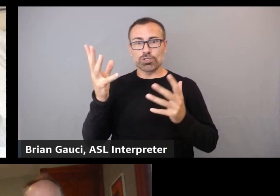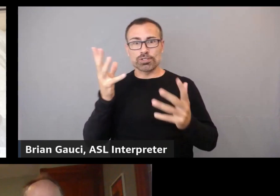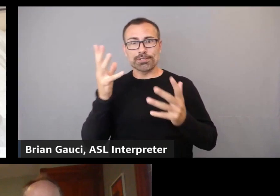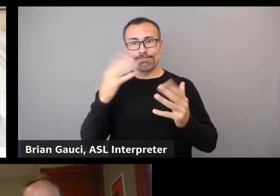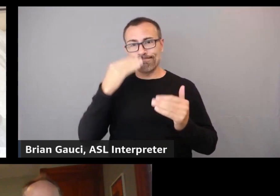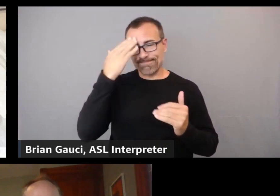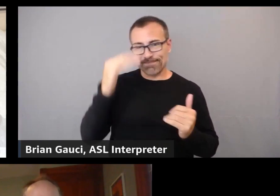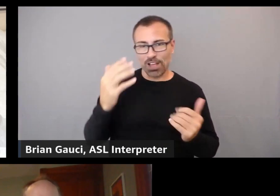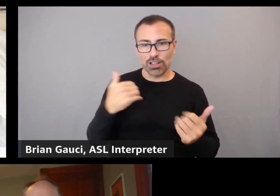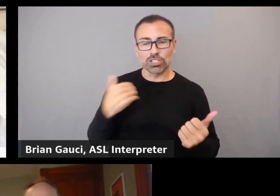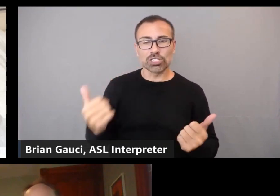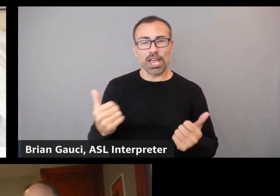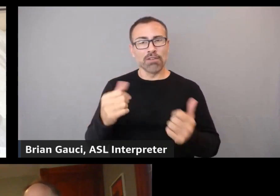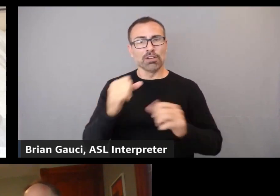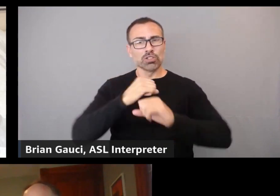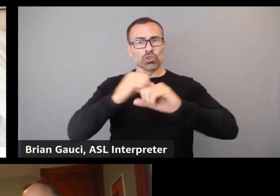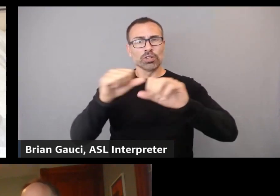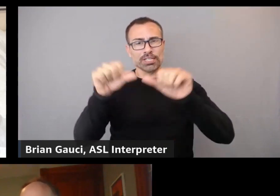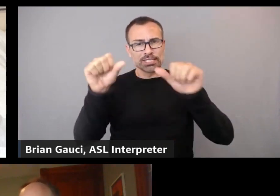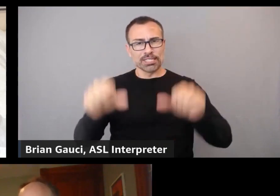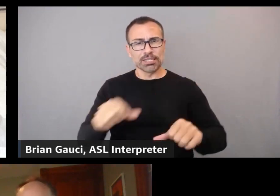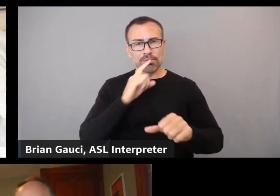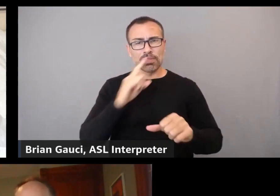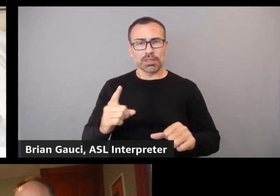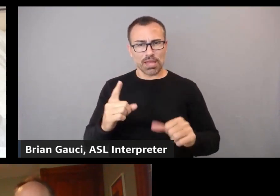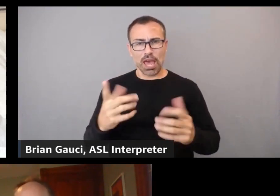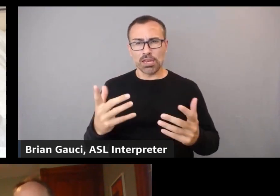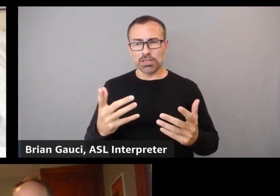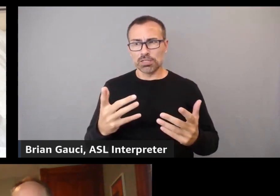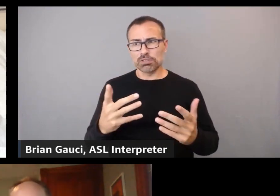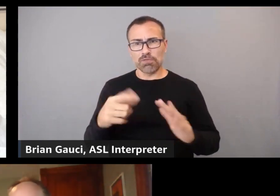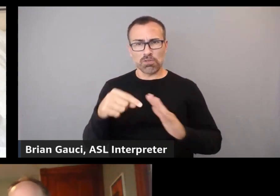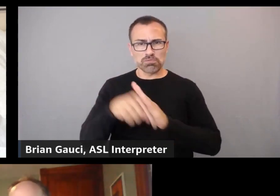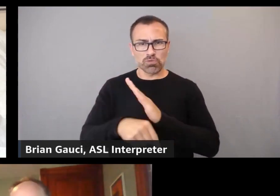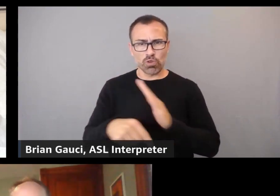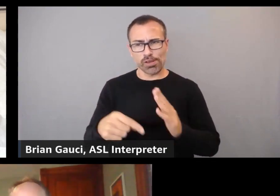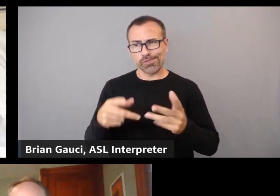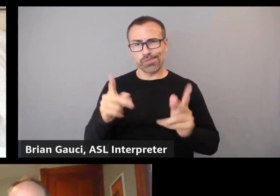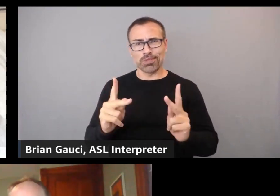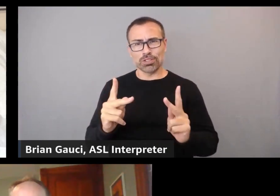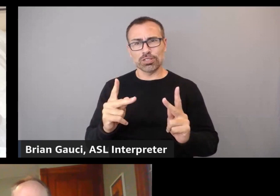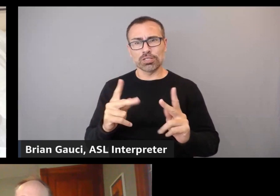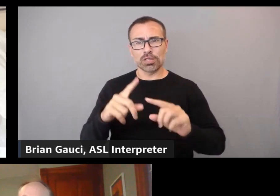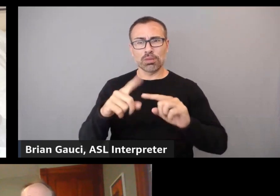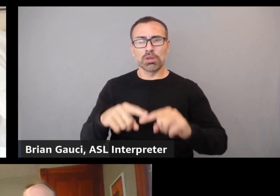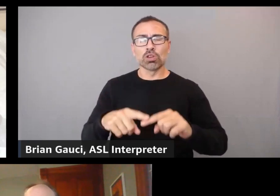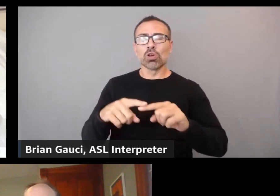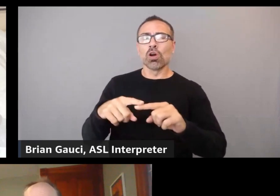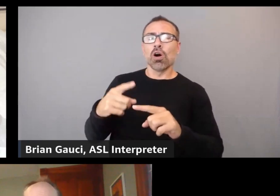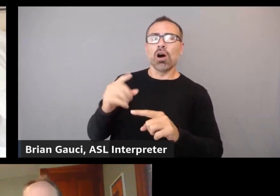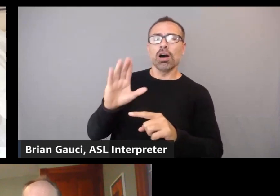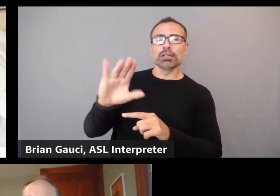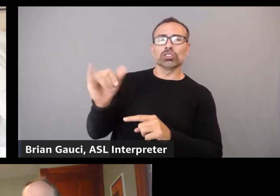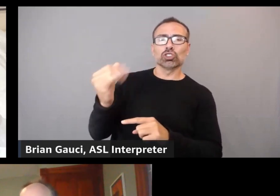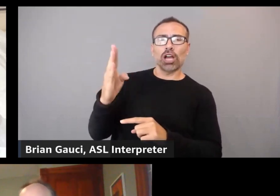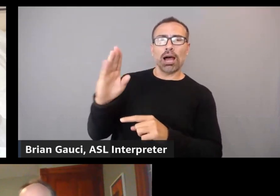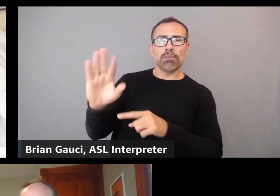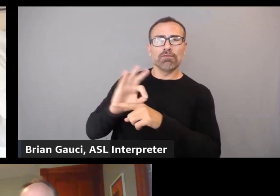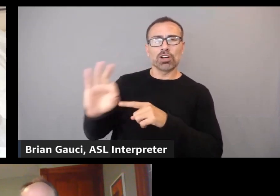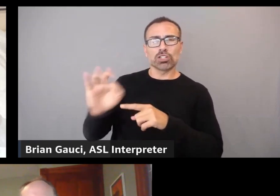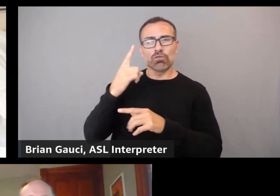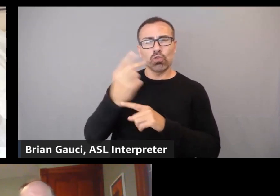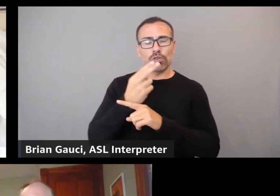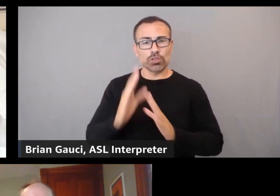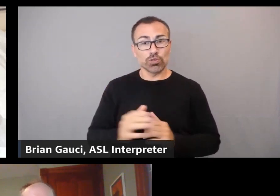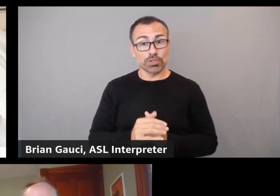role-based authorization that map, a fine-grained set of permissions to a user based on their job function. And AWS has the same thing. In our